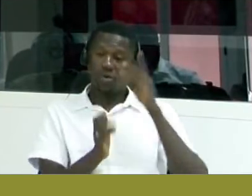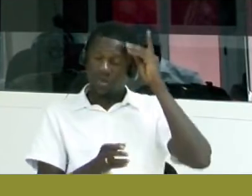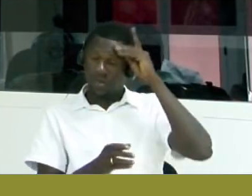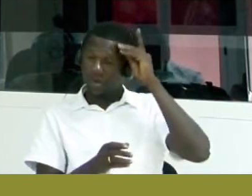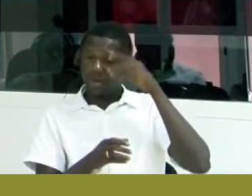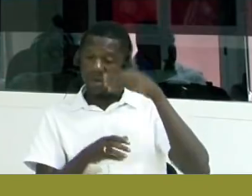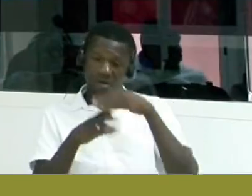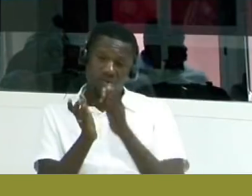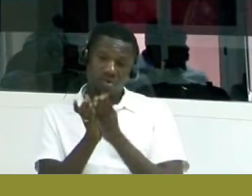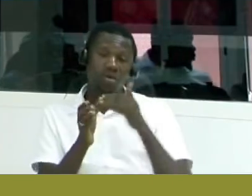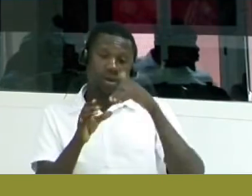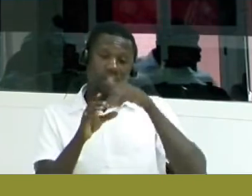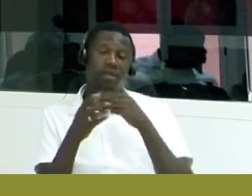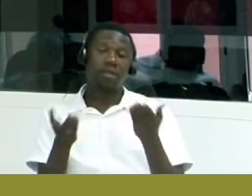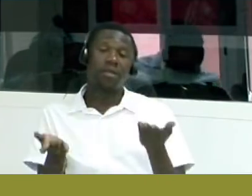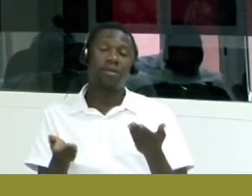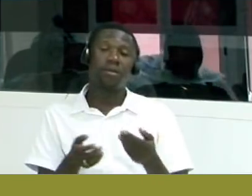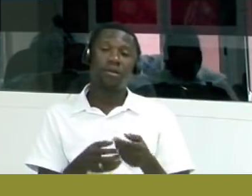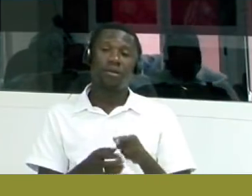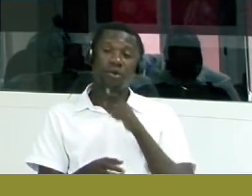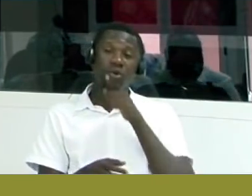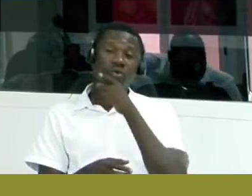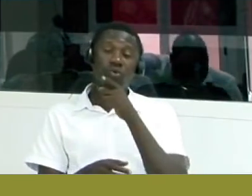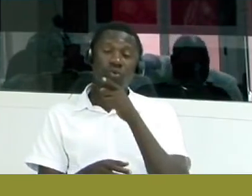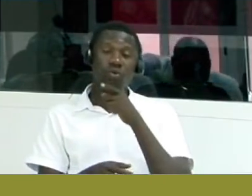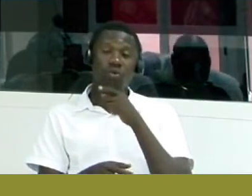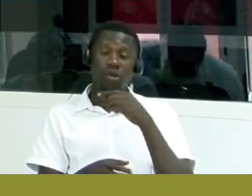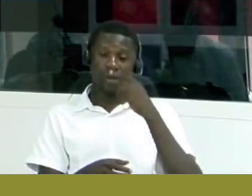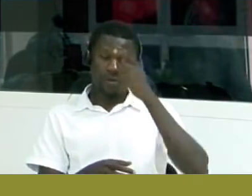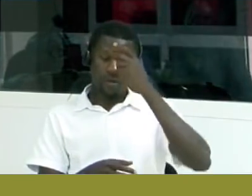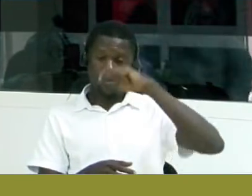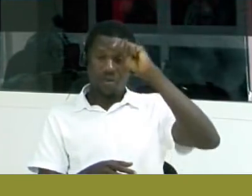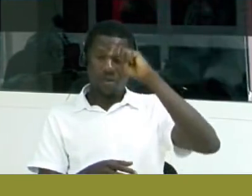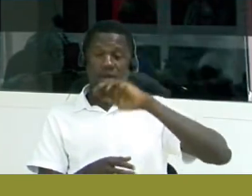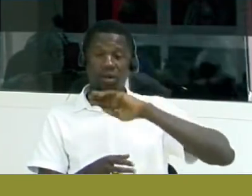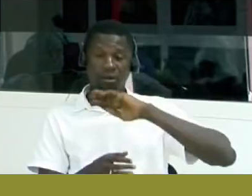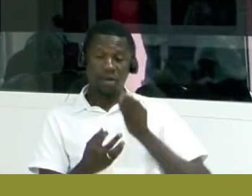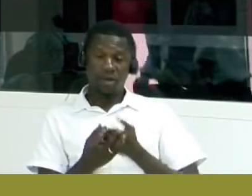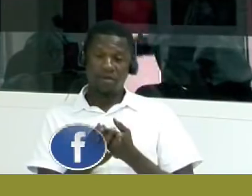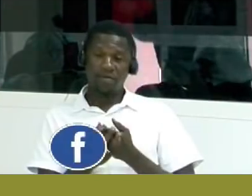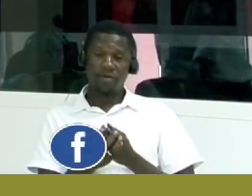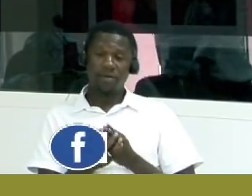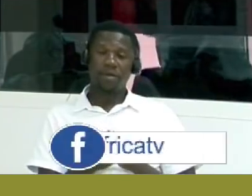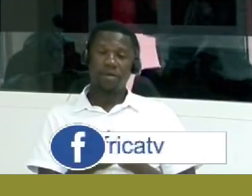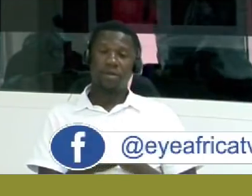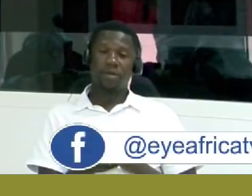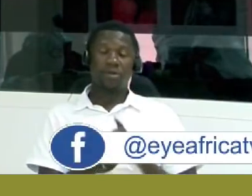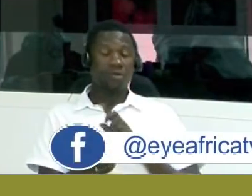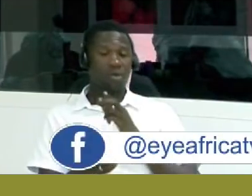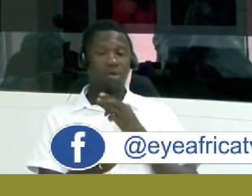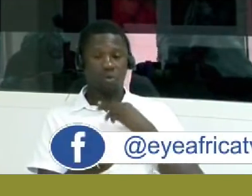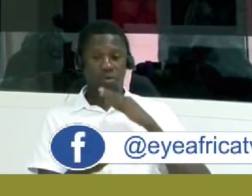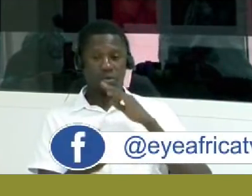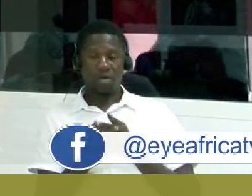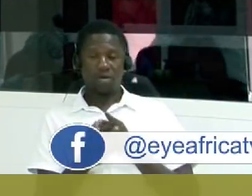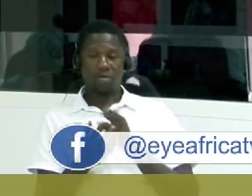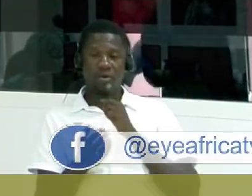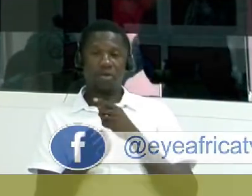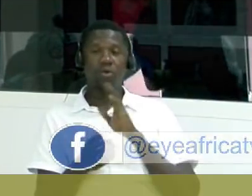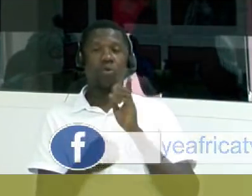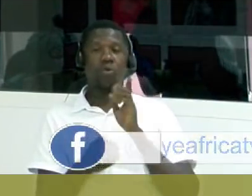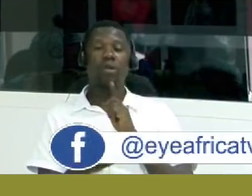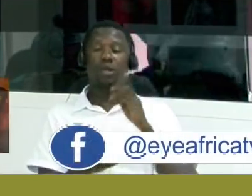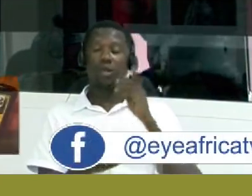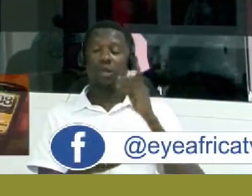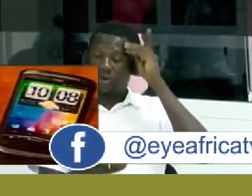So you, at the police, believed that... Not that we believed. These were the allegations that